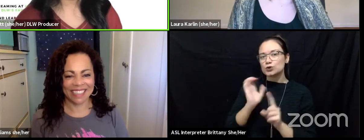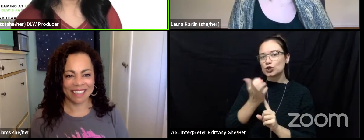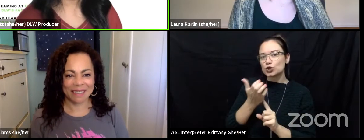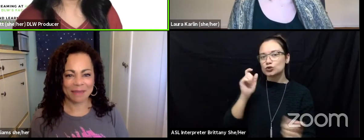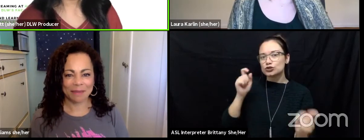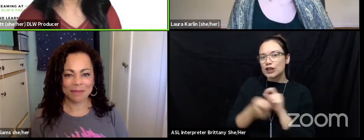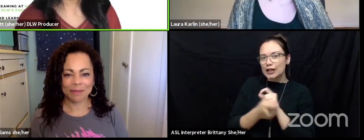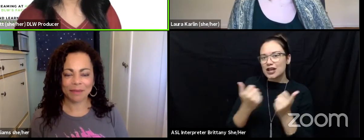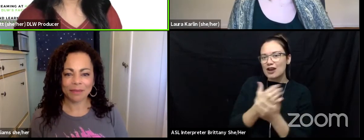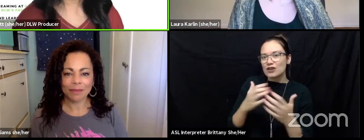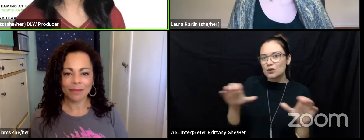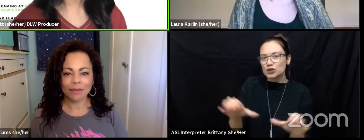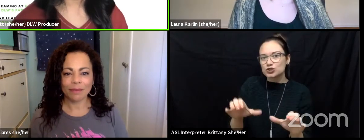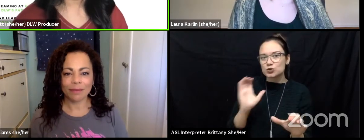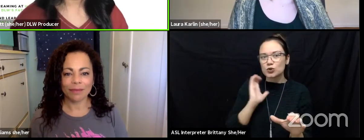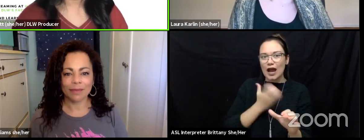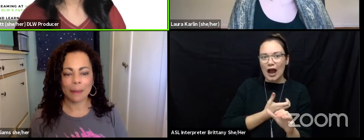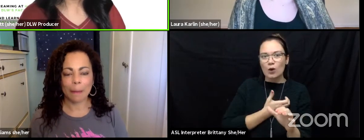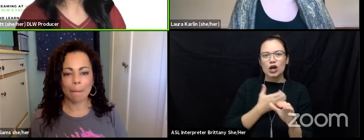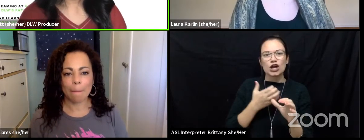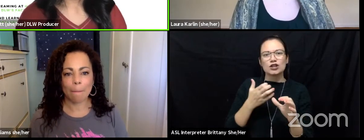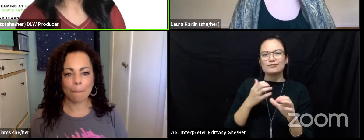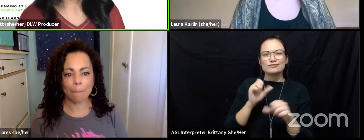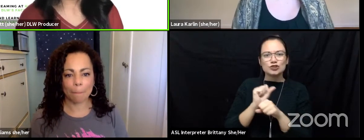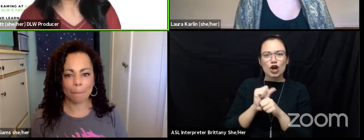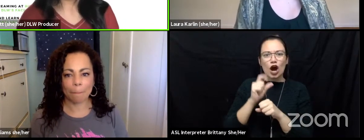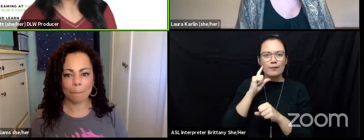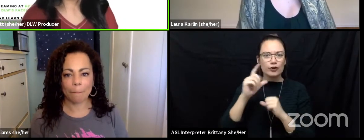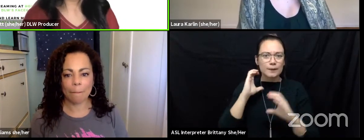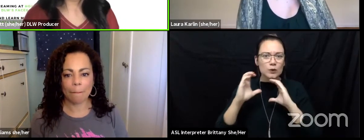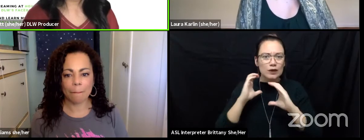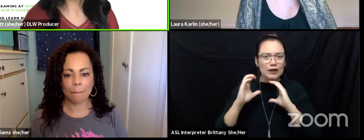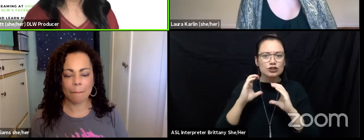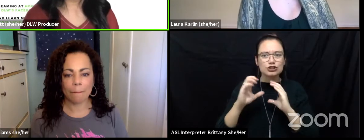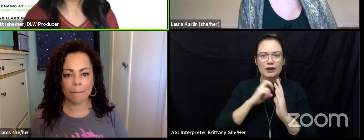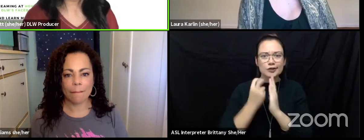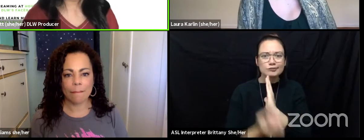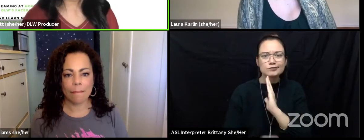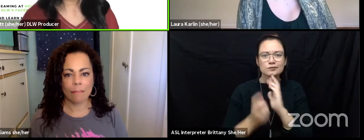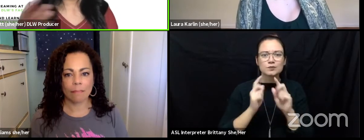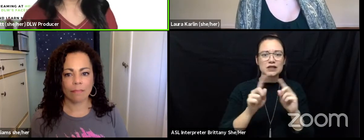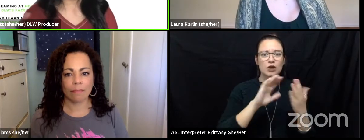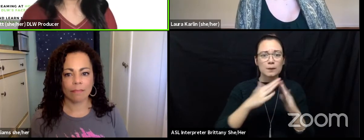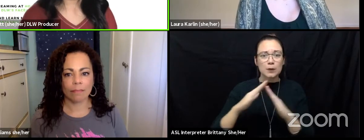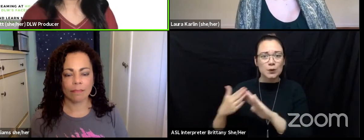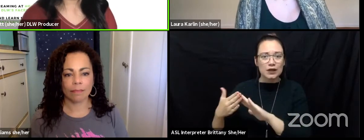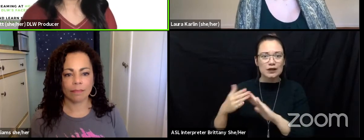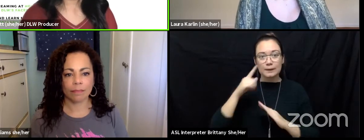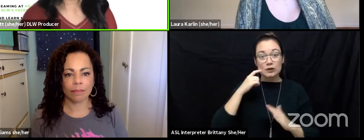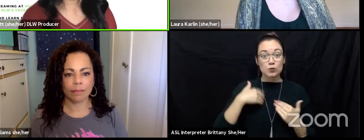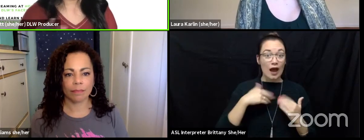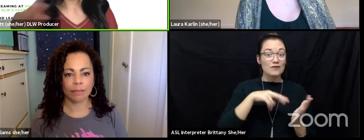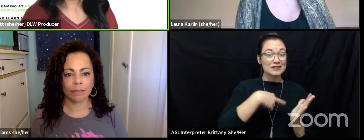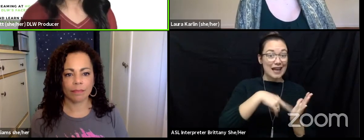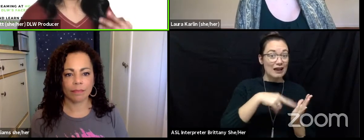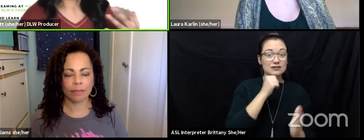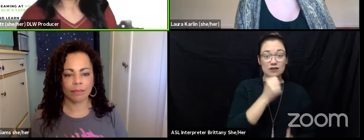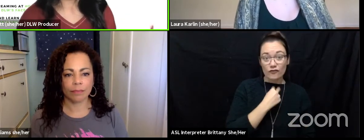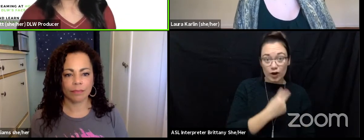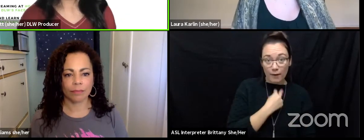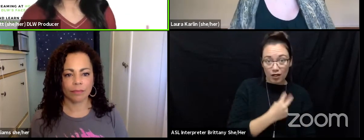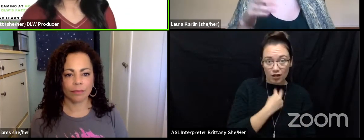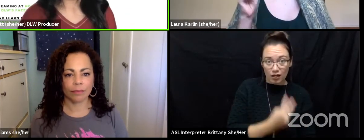do, our conduit of communication and diving into communities, because there's dance, which is nonverbal,